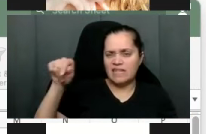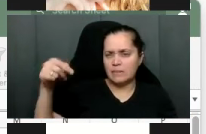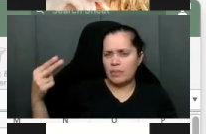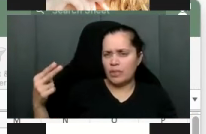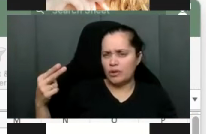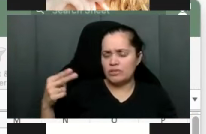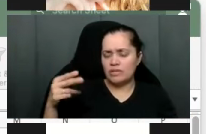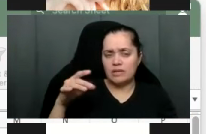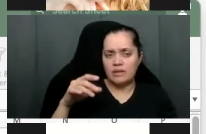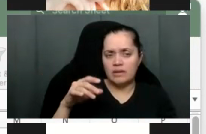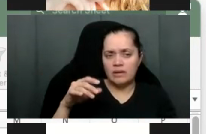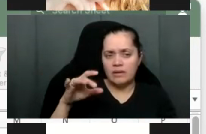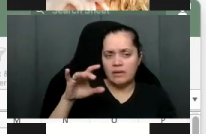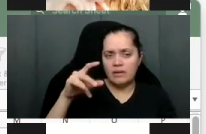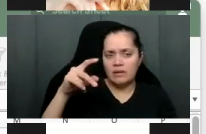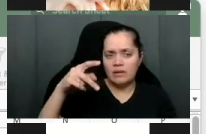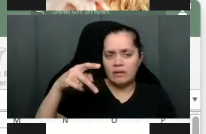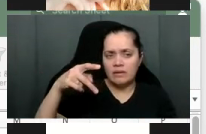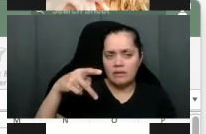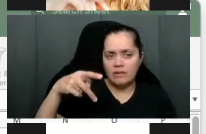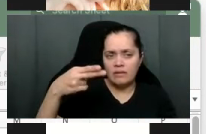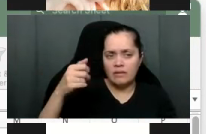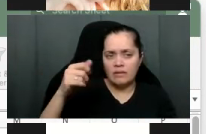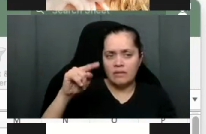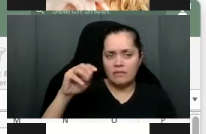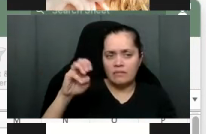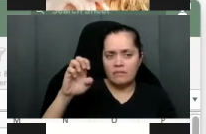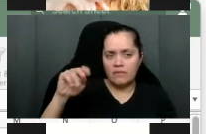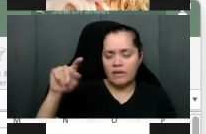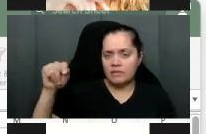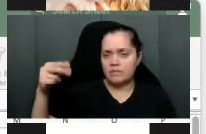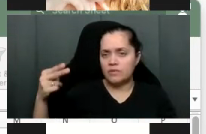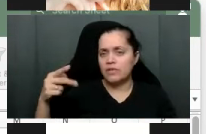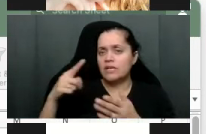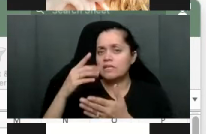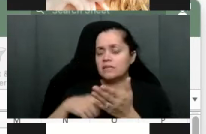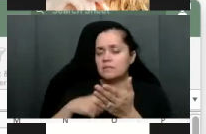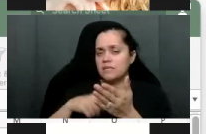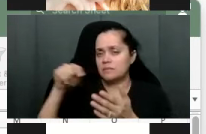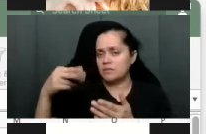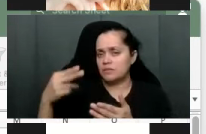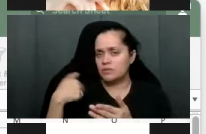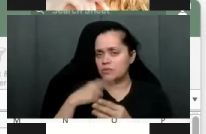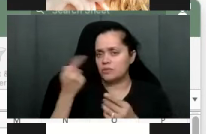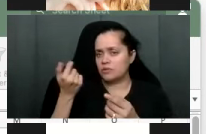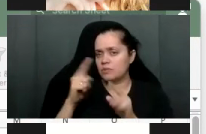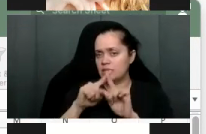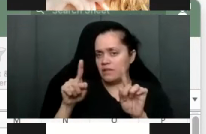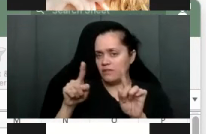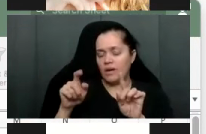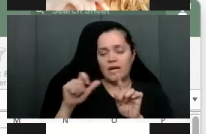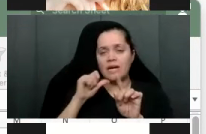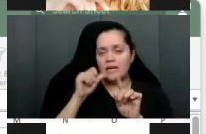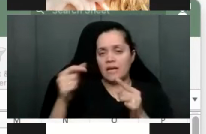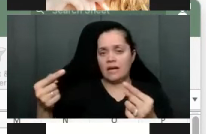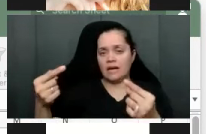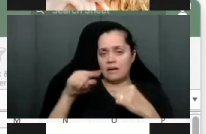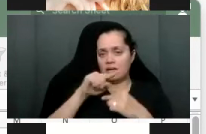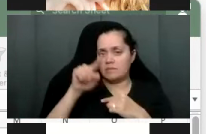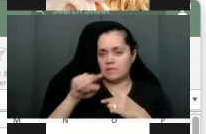Phantom Thursdays. Some Thursdays we're going to do something different and not come to the Zoom